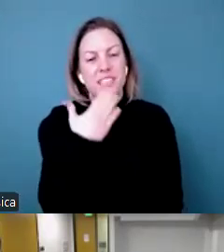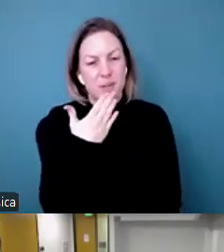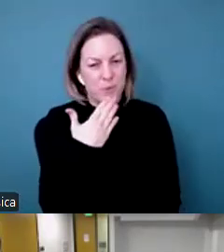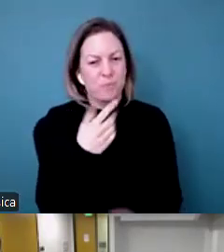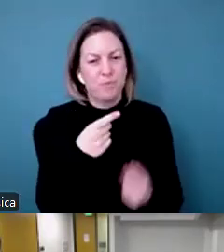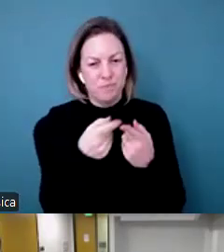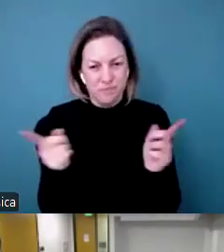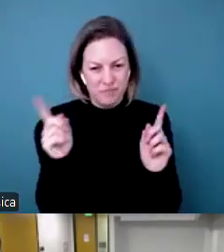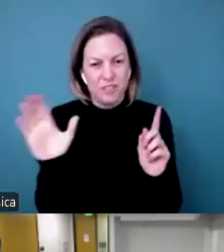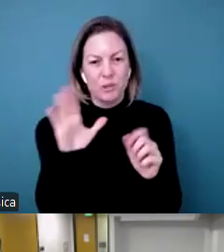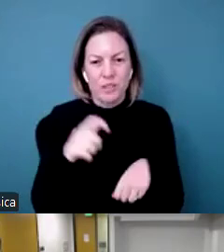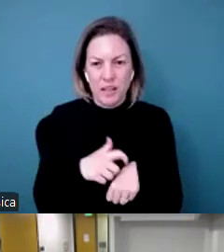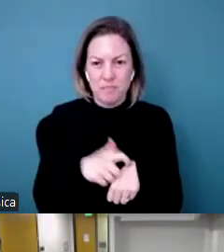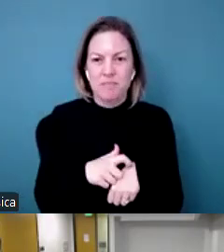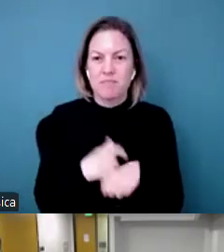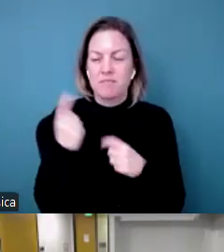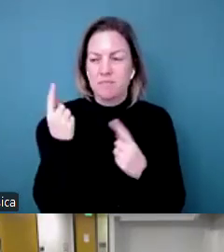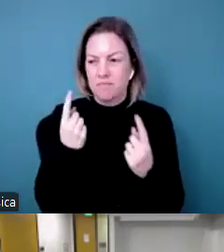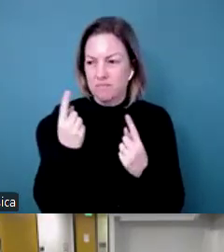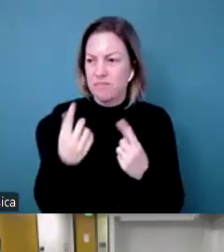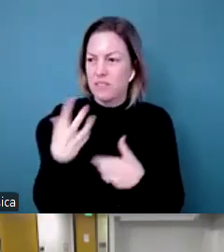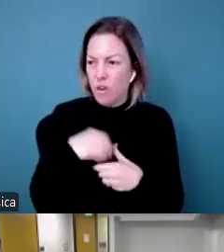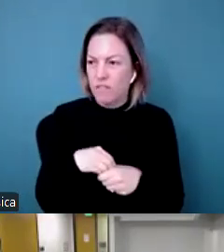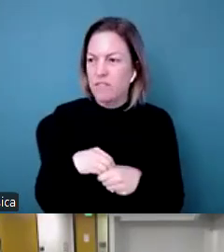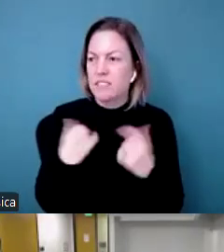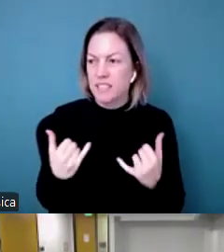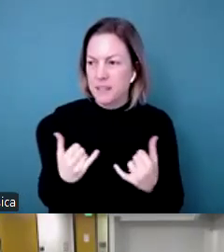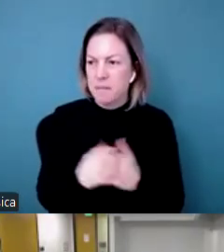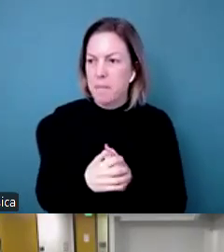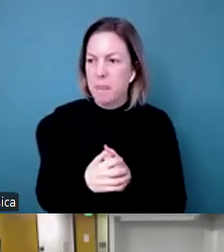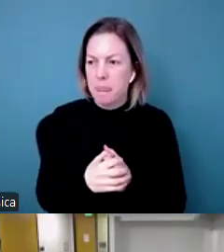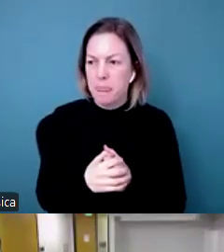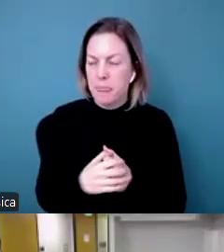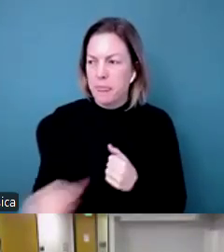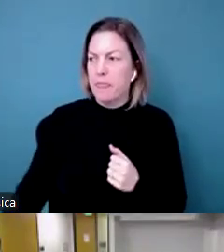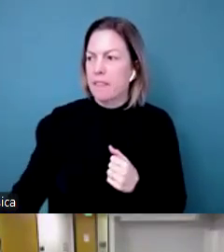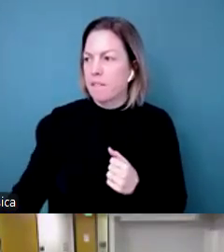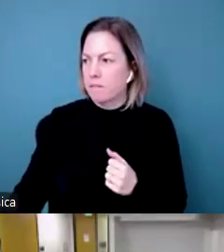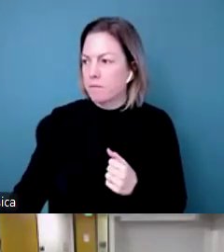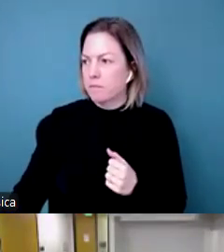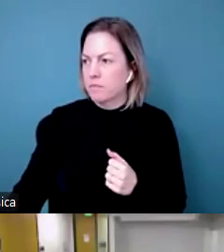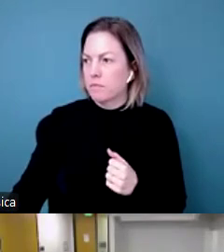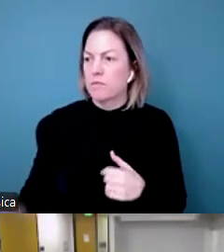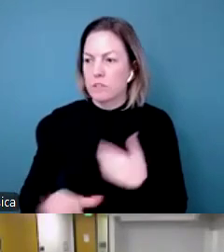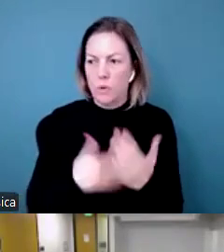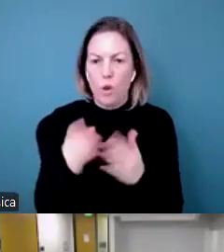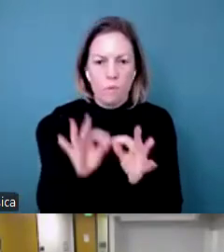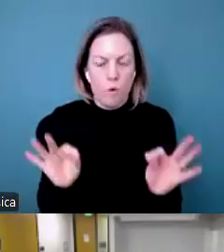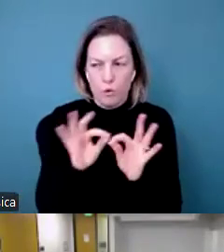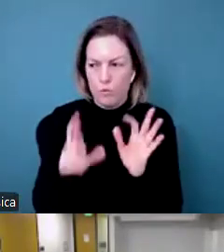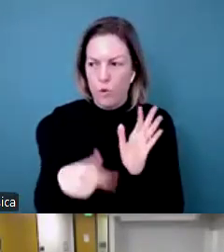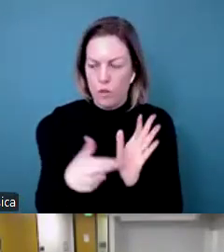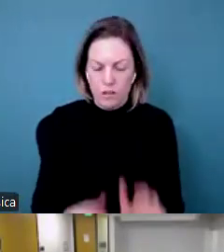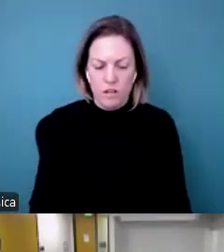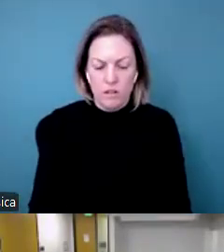all for your time and thoughtful participation today. Each of you played an important role in